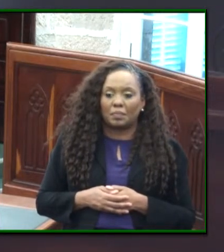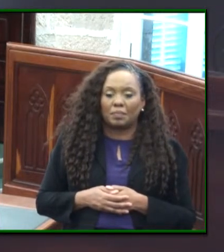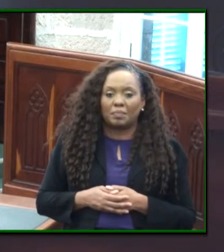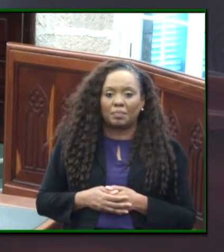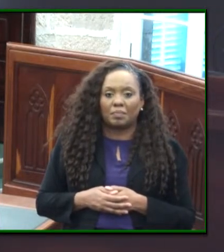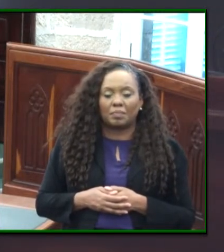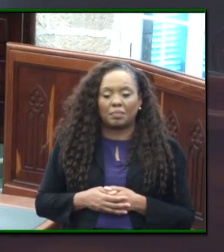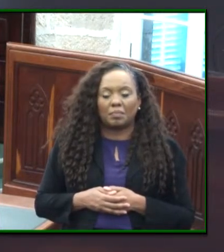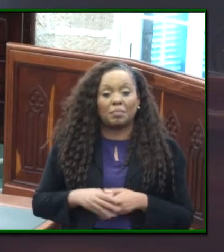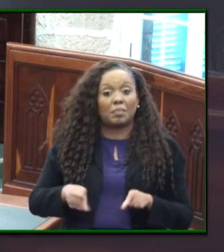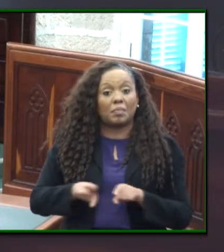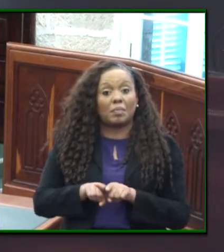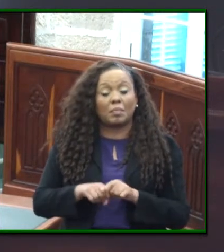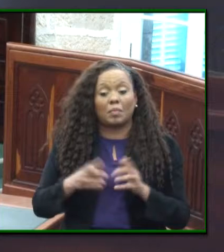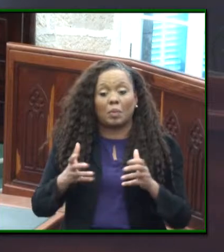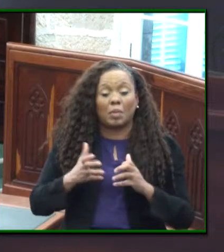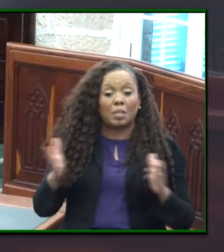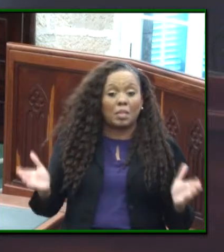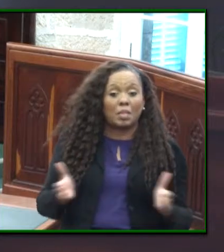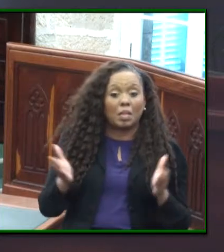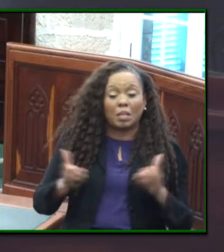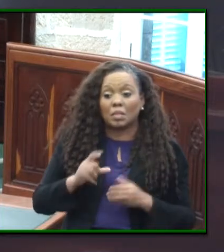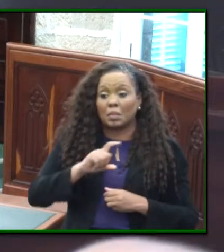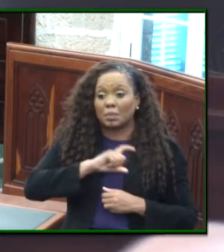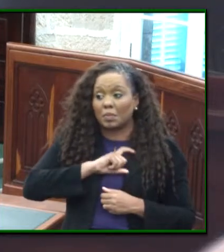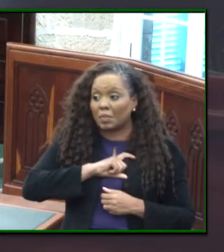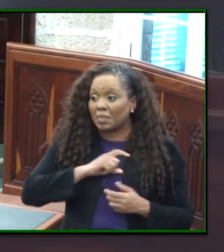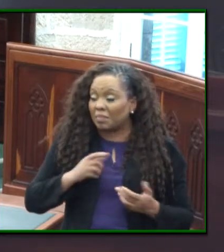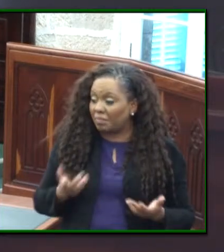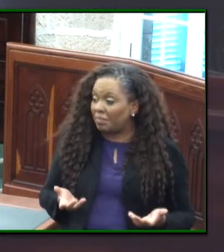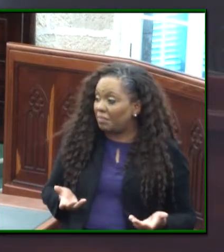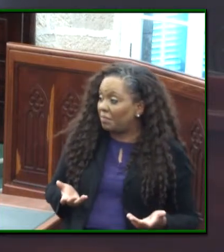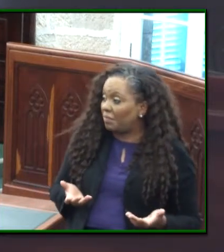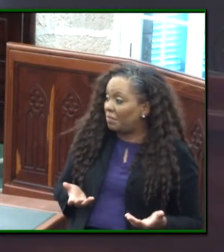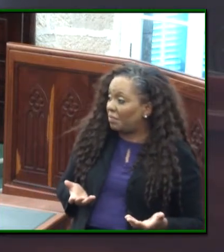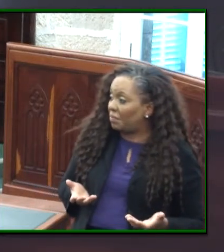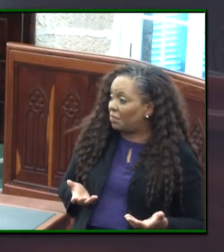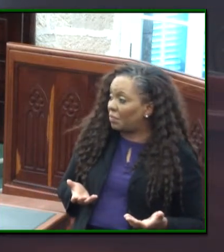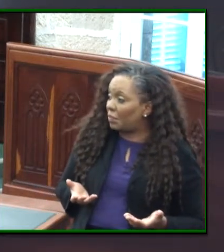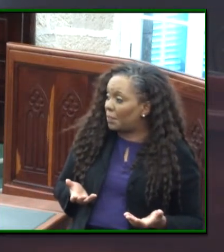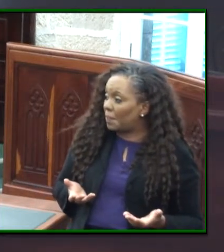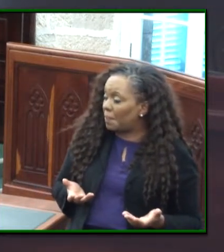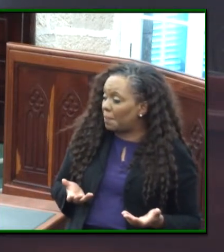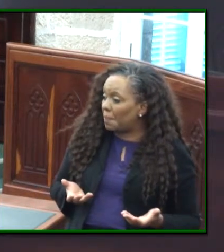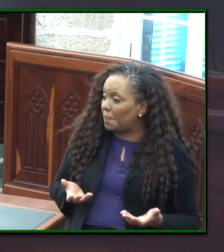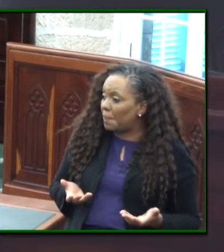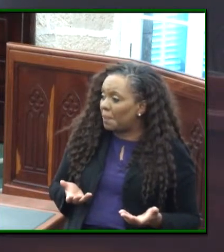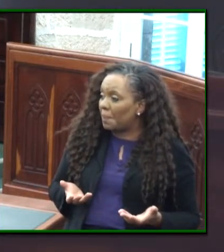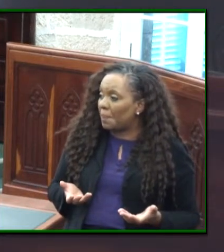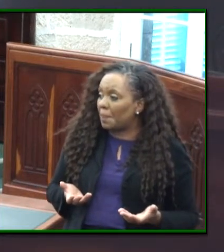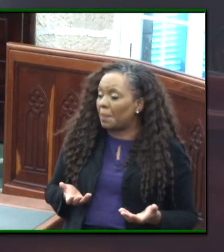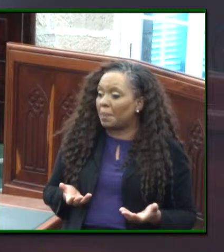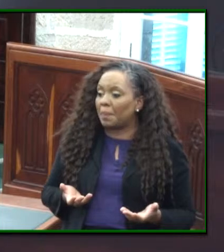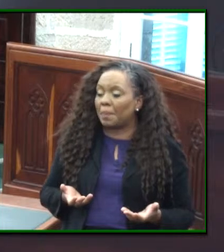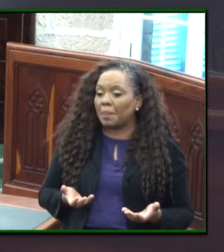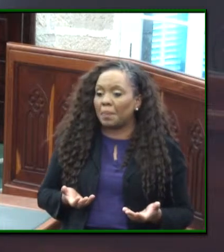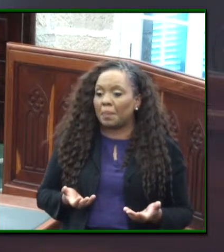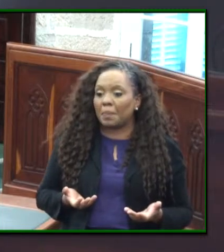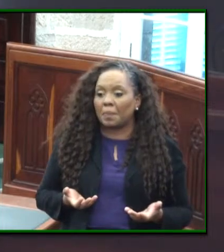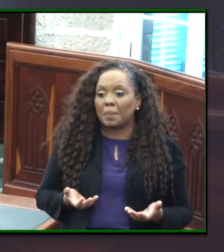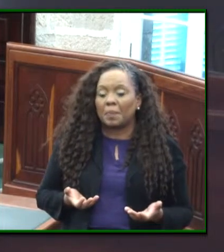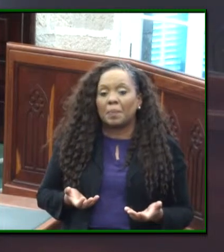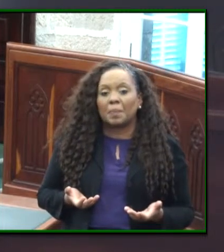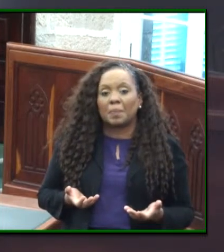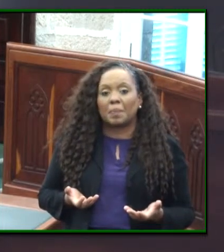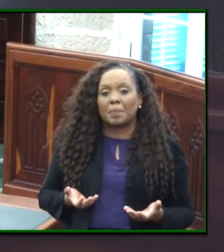encourage our officers, because that was missing where I was concerned, because officers seems not to pay close